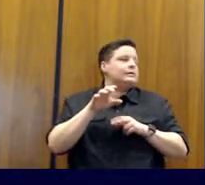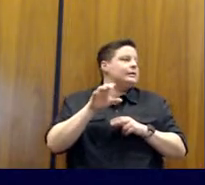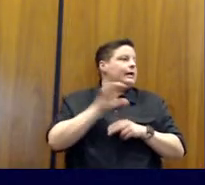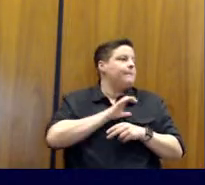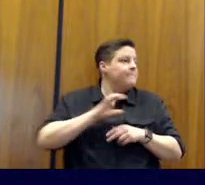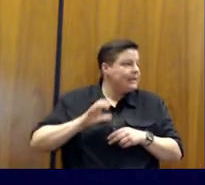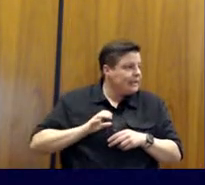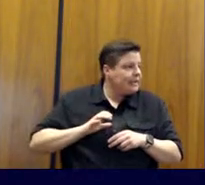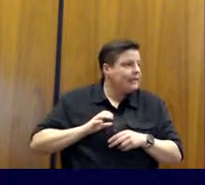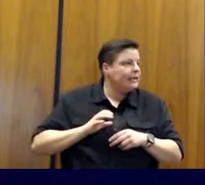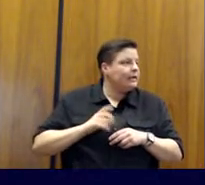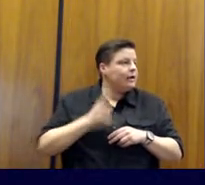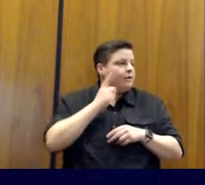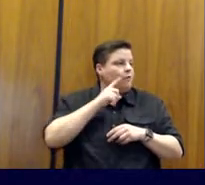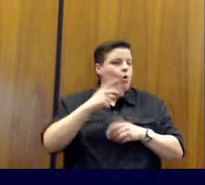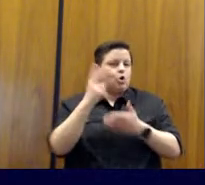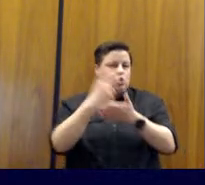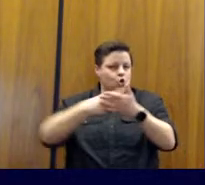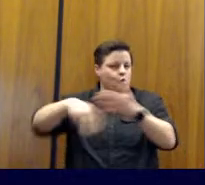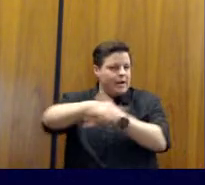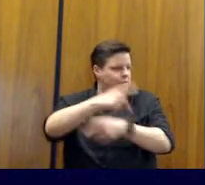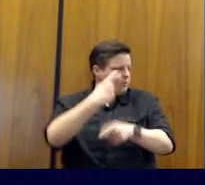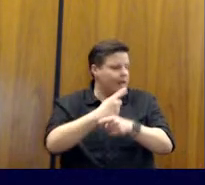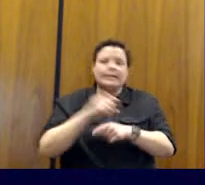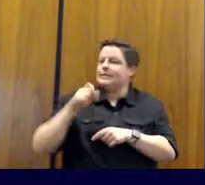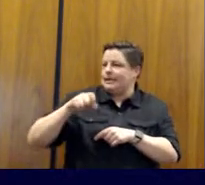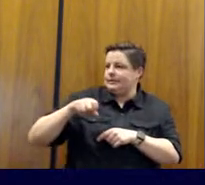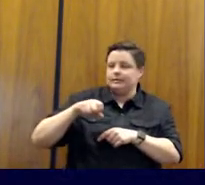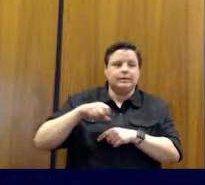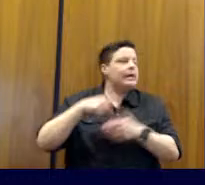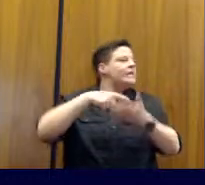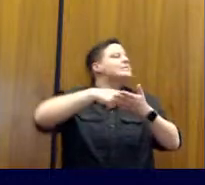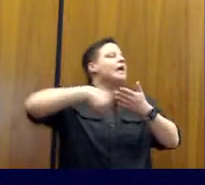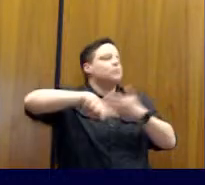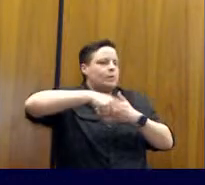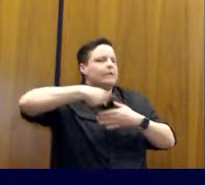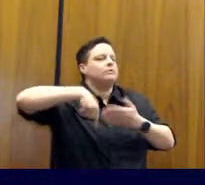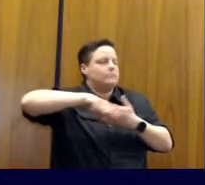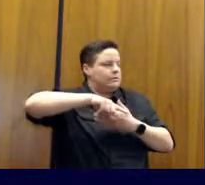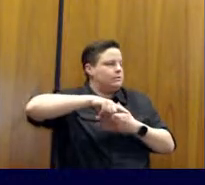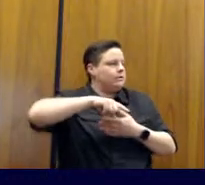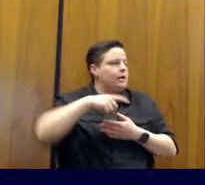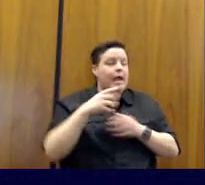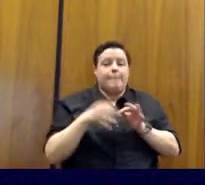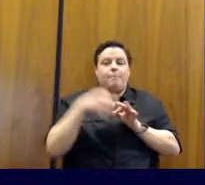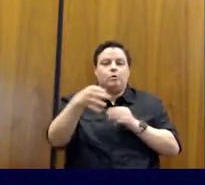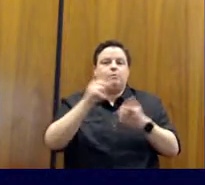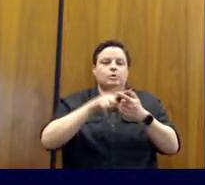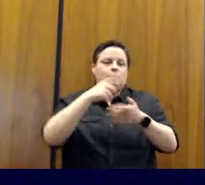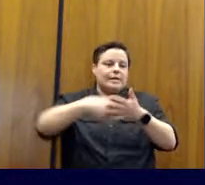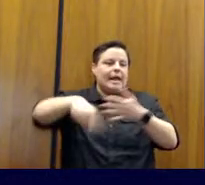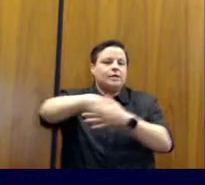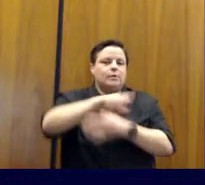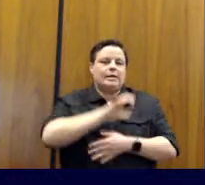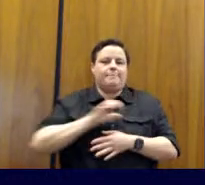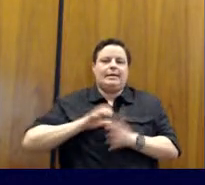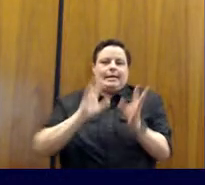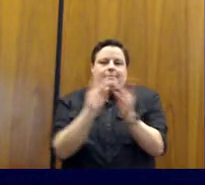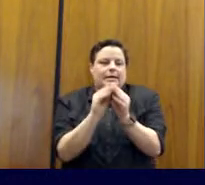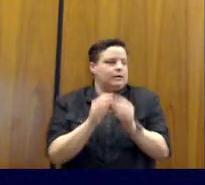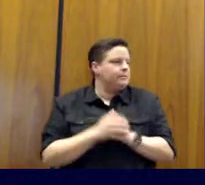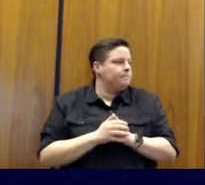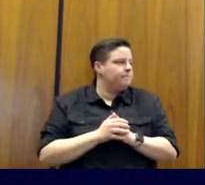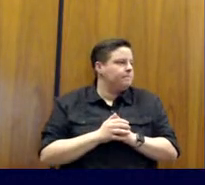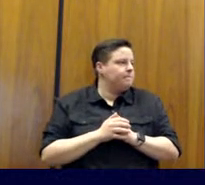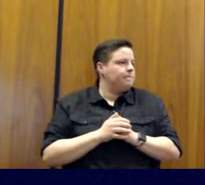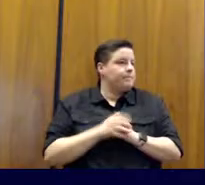meeting for 2 weeks. Yes. No, actually, it's next week, isn't it? Next Yeah. week. Next week, and postponed till next week's CNED committee. Thank you.